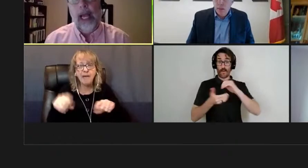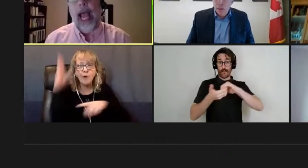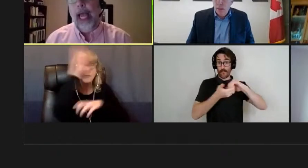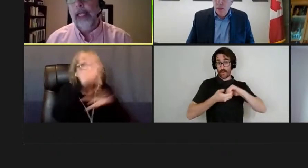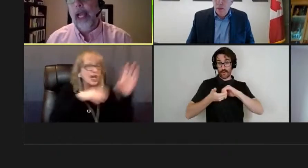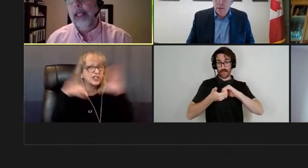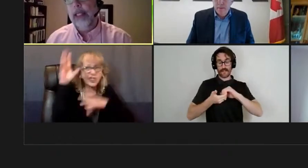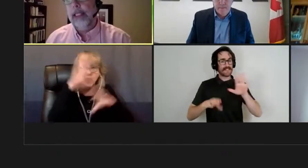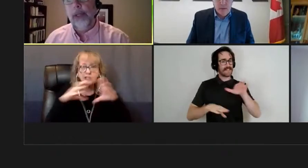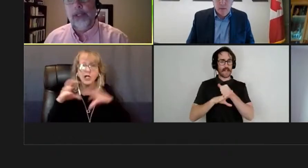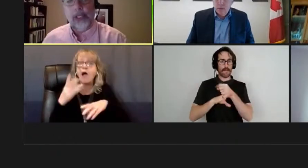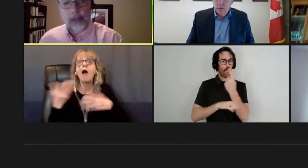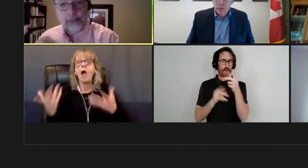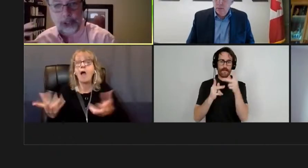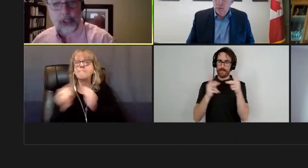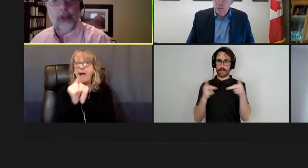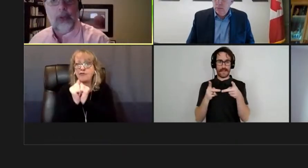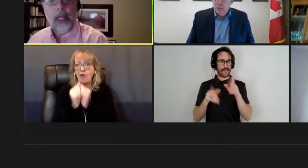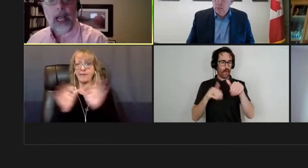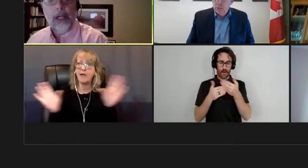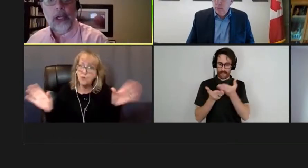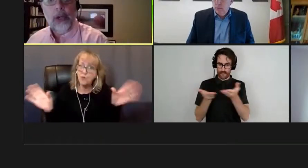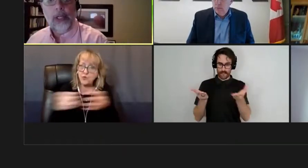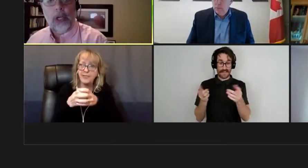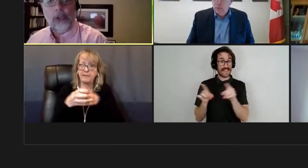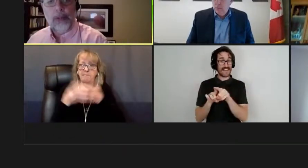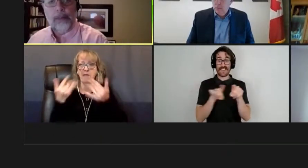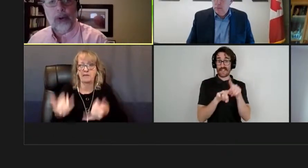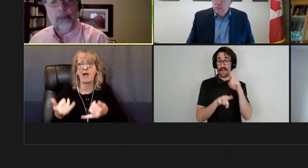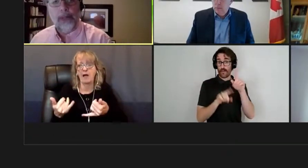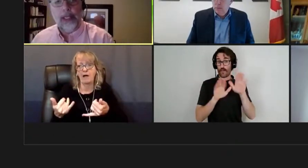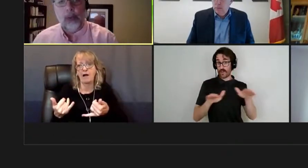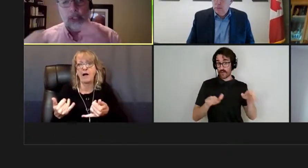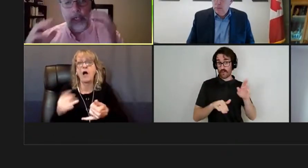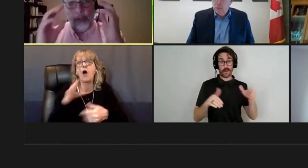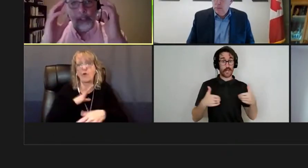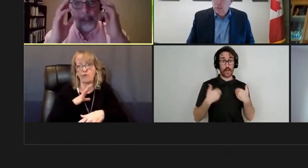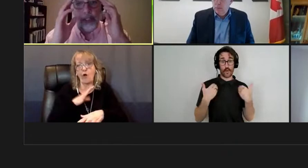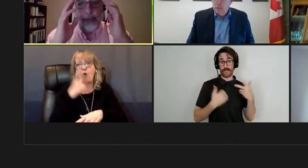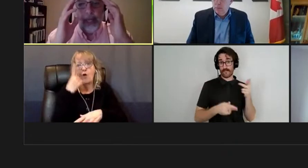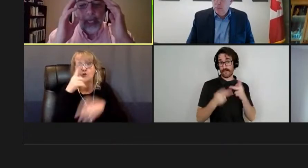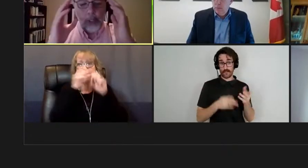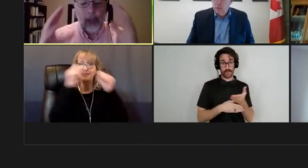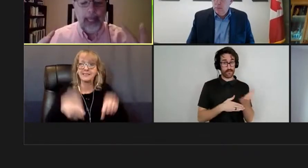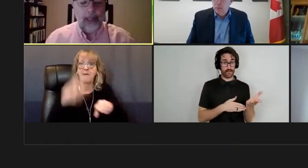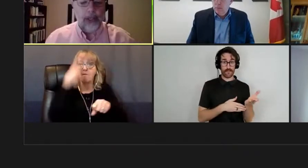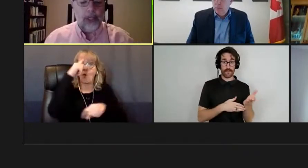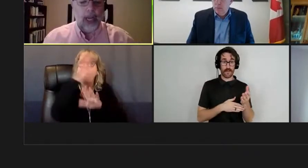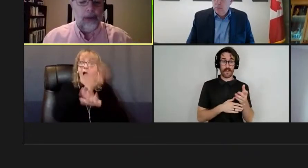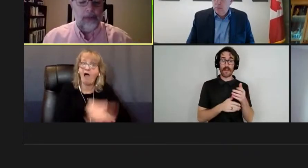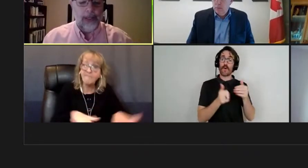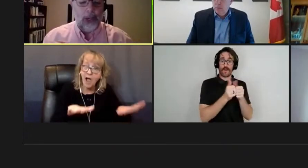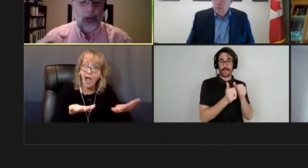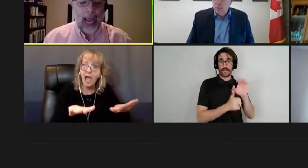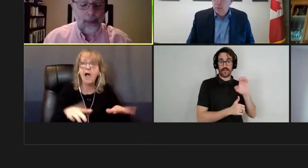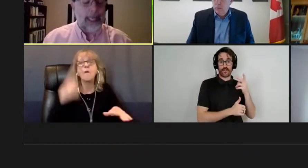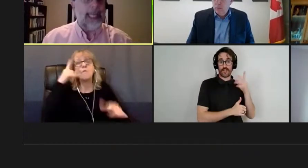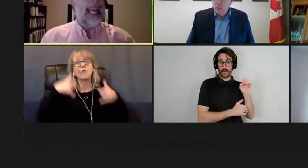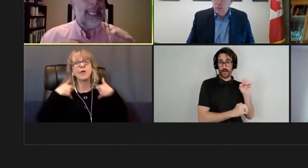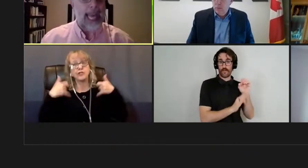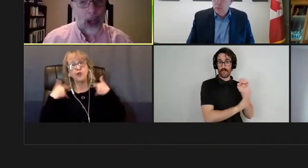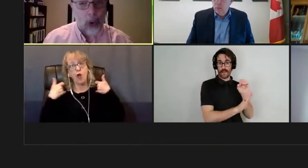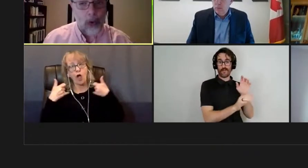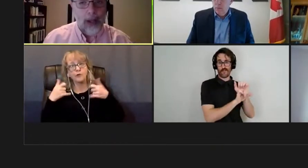stop, and the similar system for children and youth is also being put in place with CHEEL's leadership. So I think there's a number of things that are